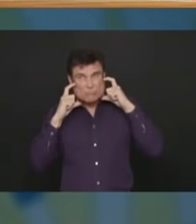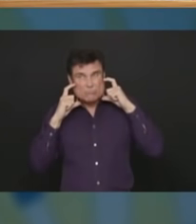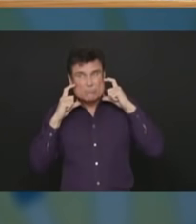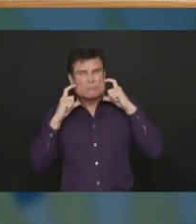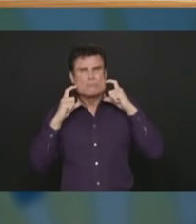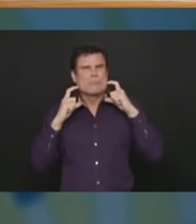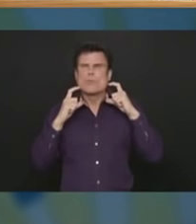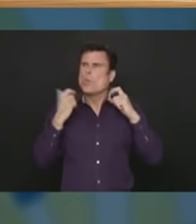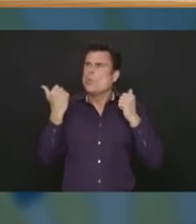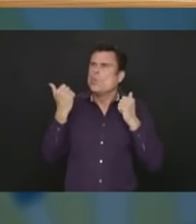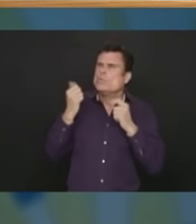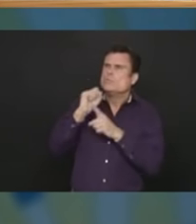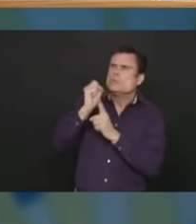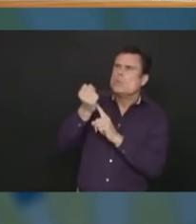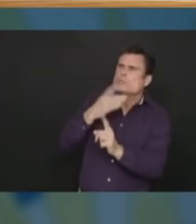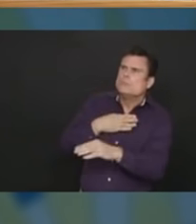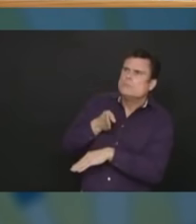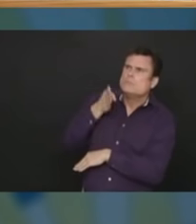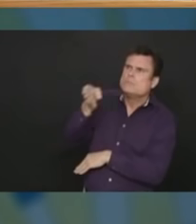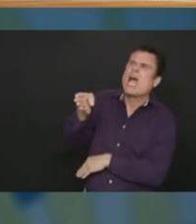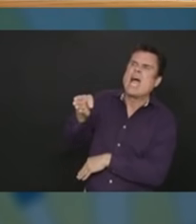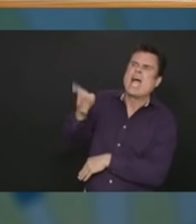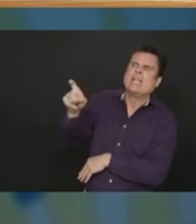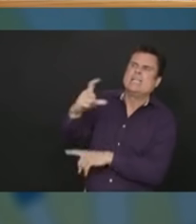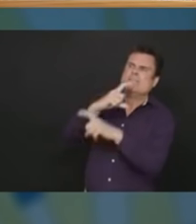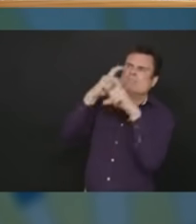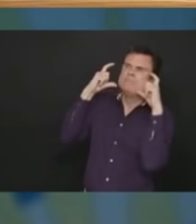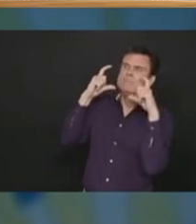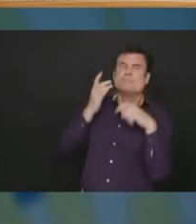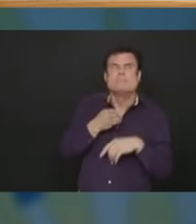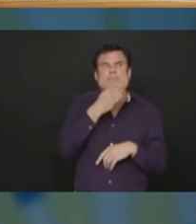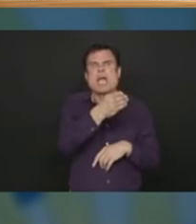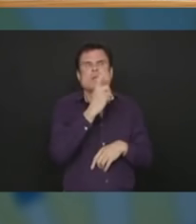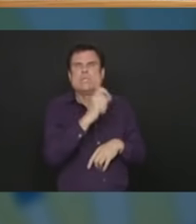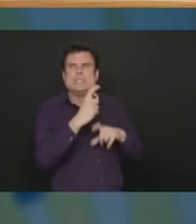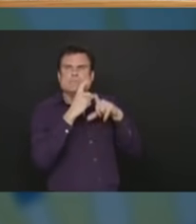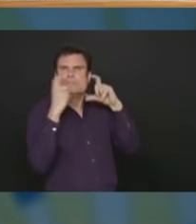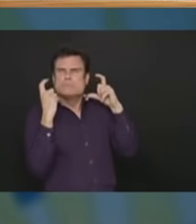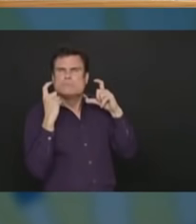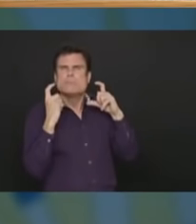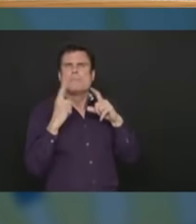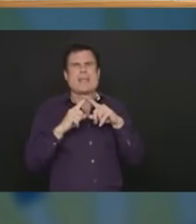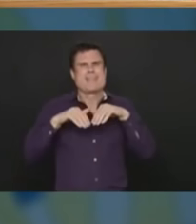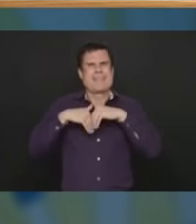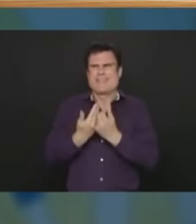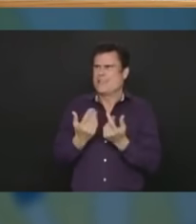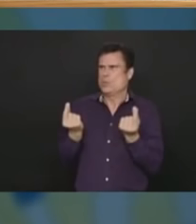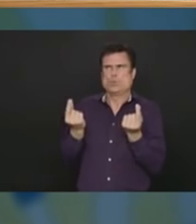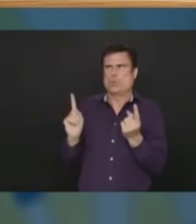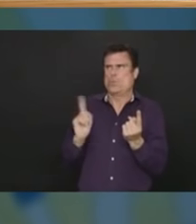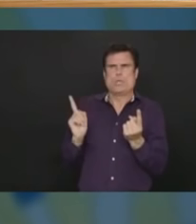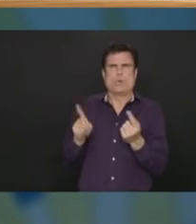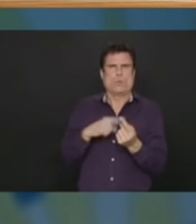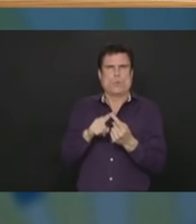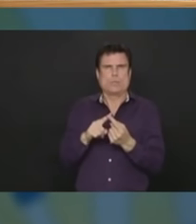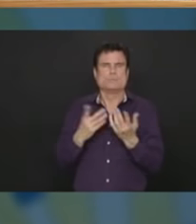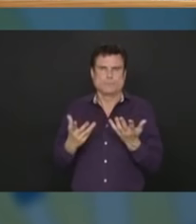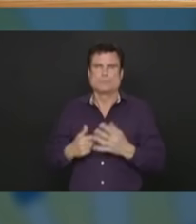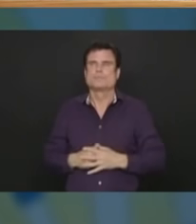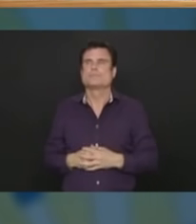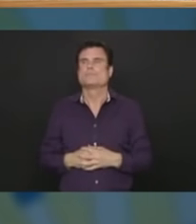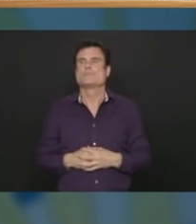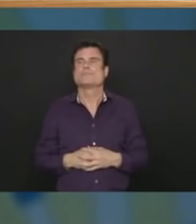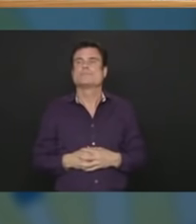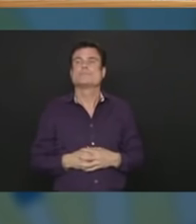So this is it. For our key principles for going forward are staying informed. And we are committed